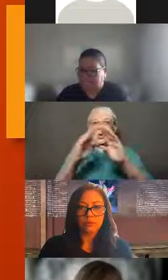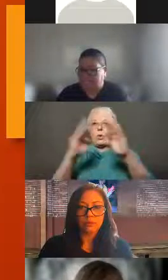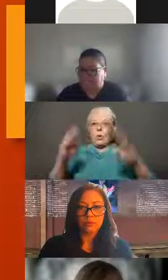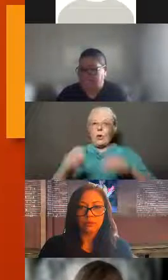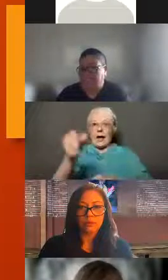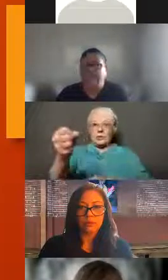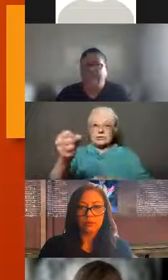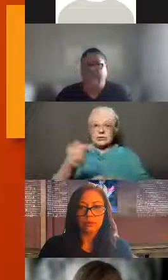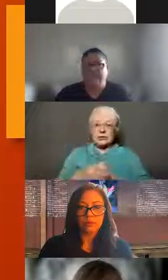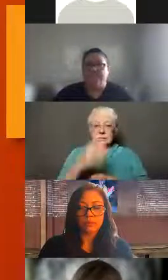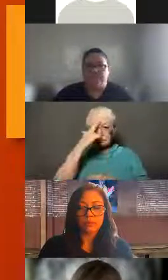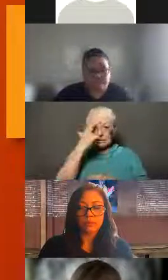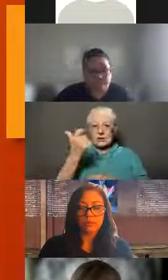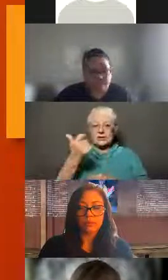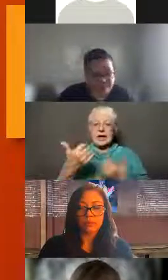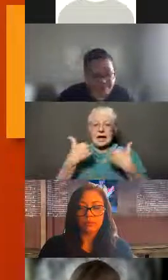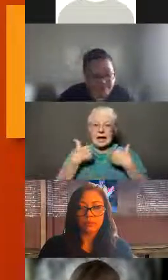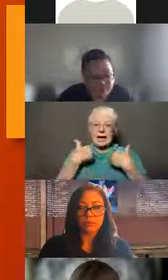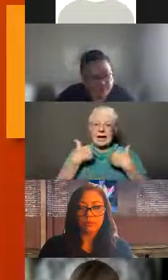Because I had